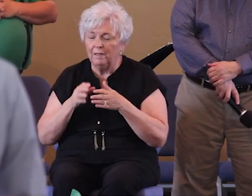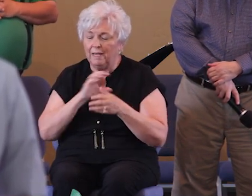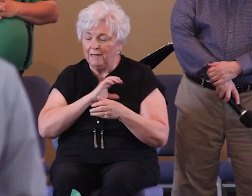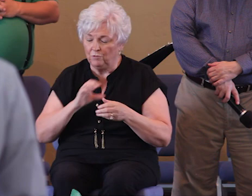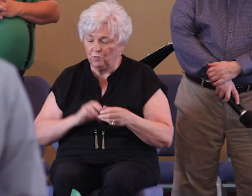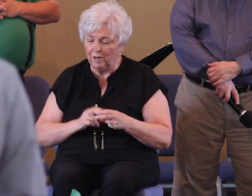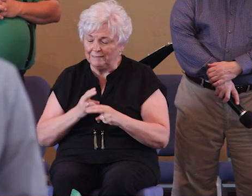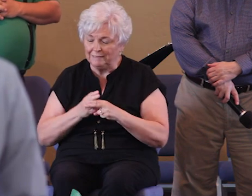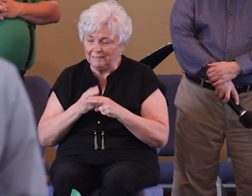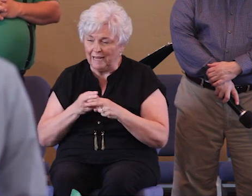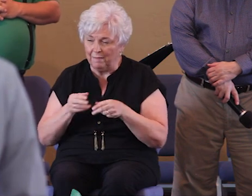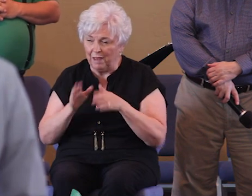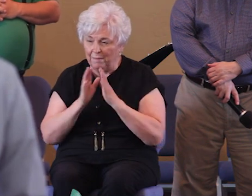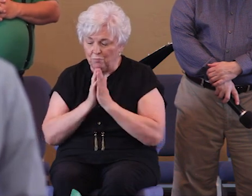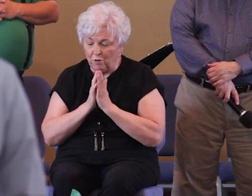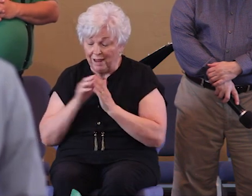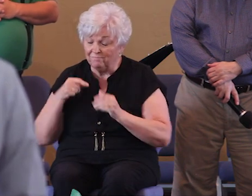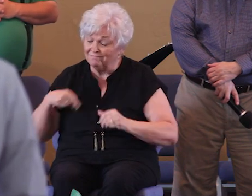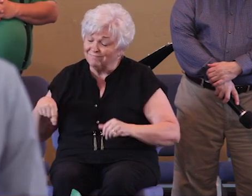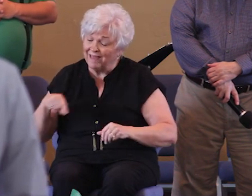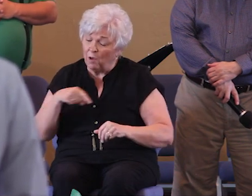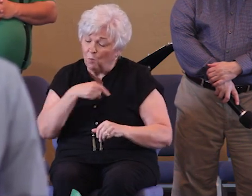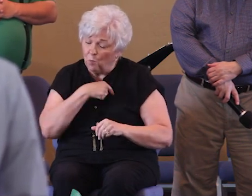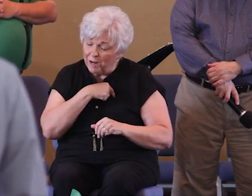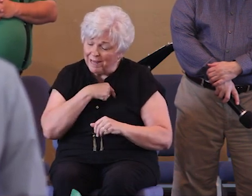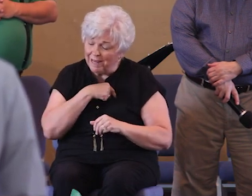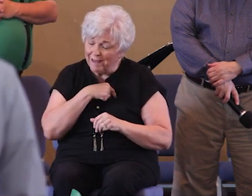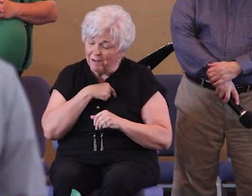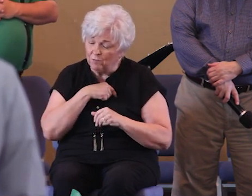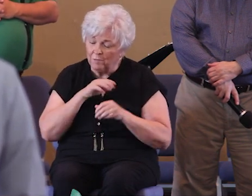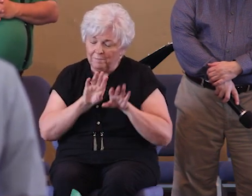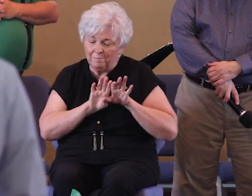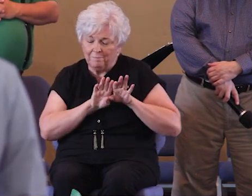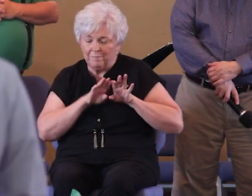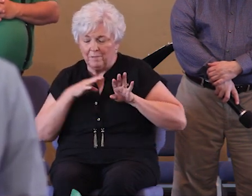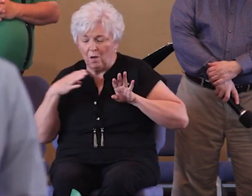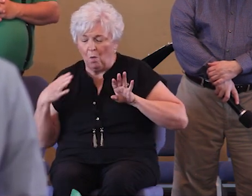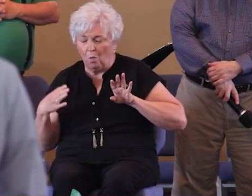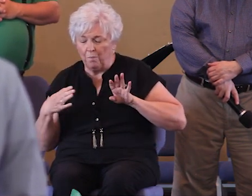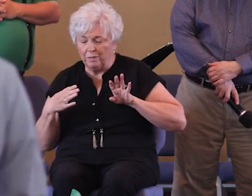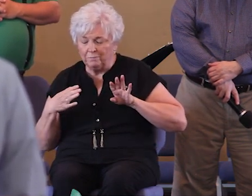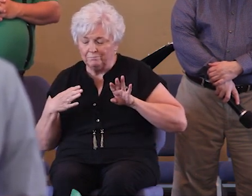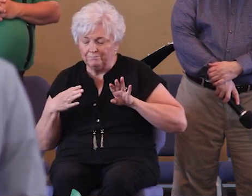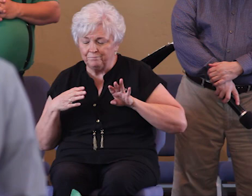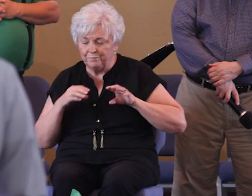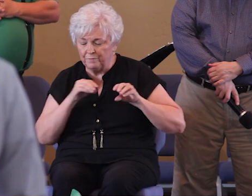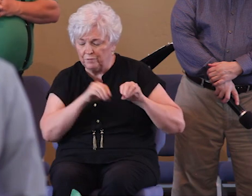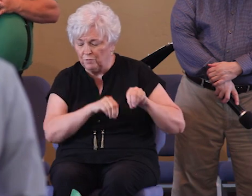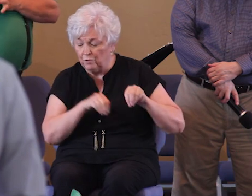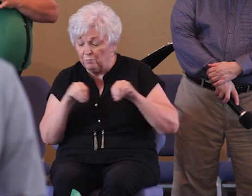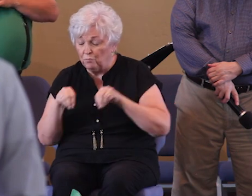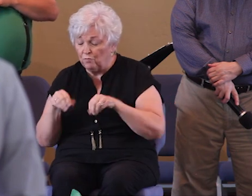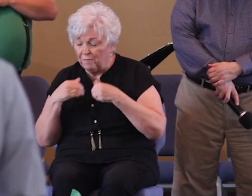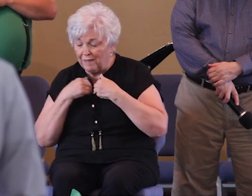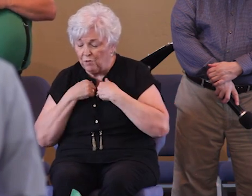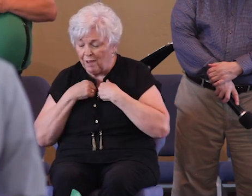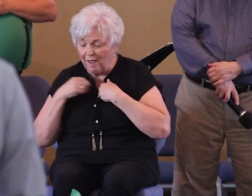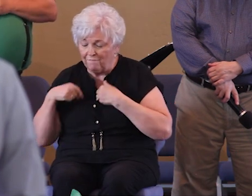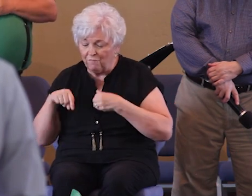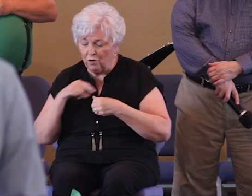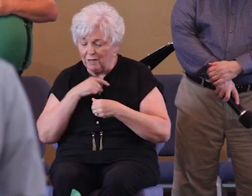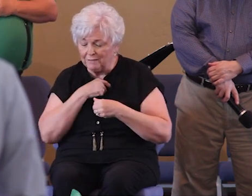Christ's name, I pray that we would be open to the movement that you have for us.